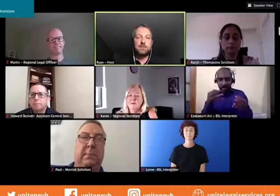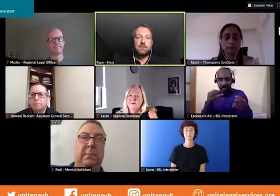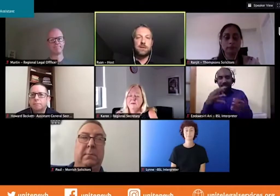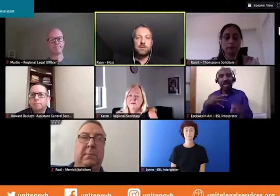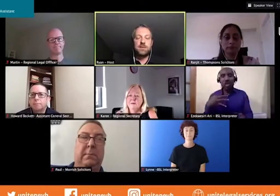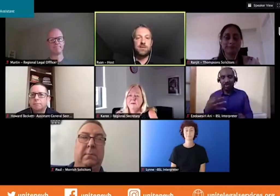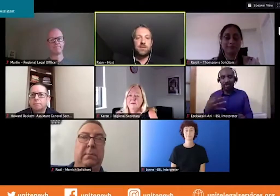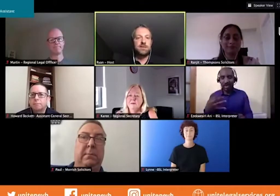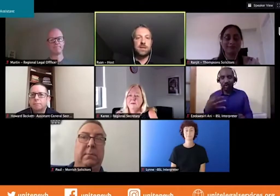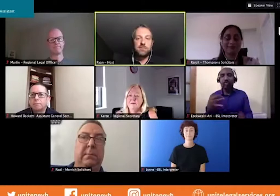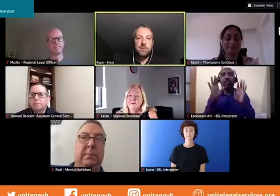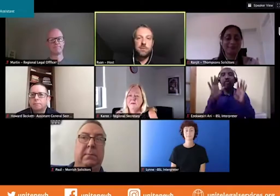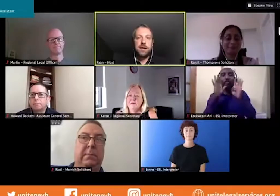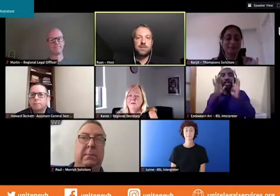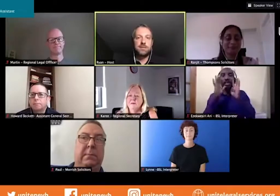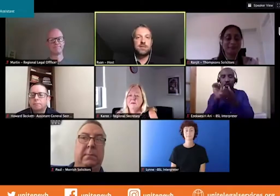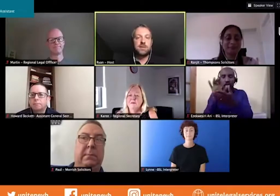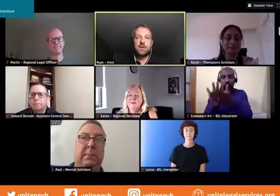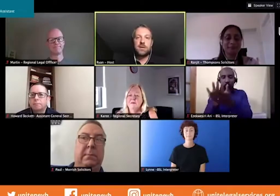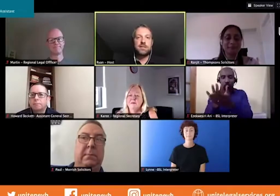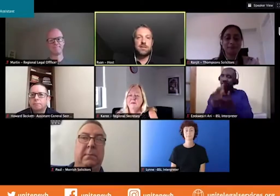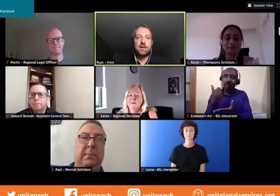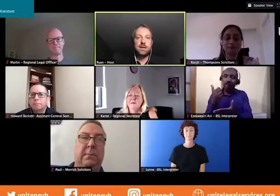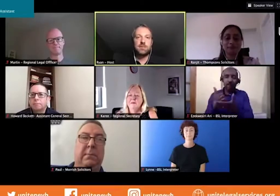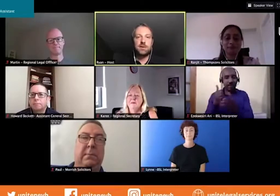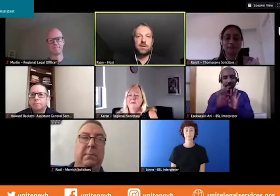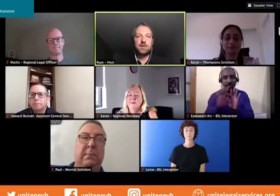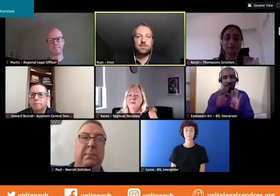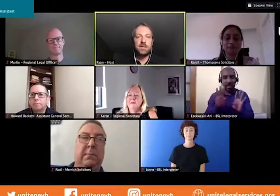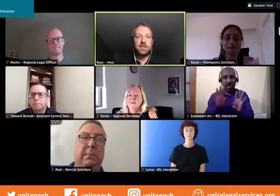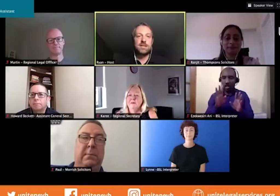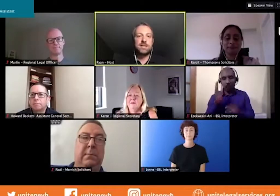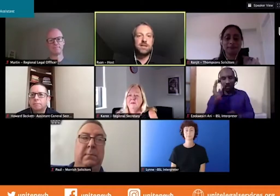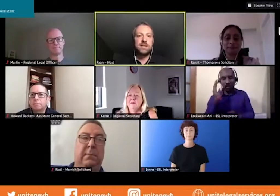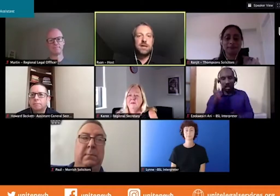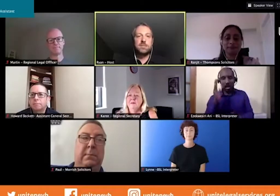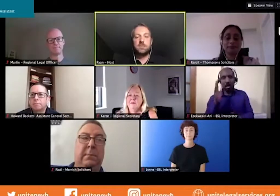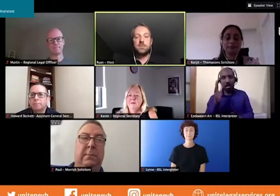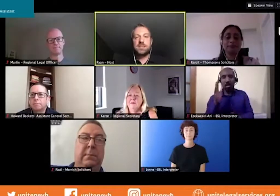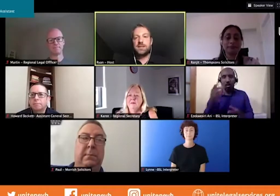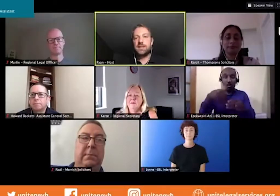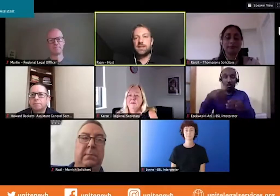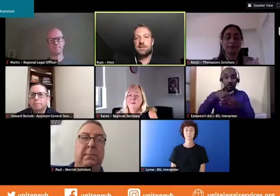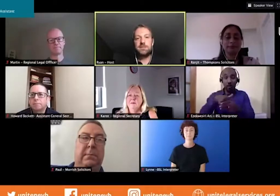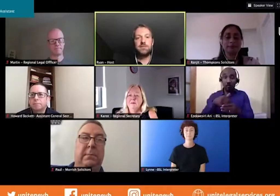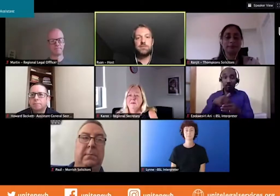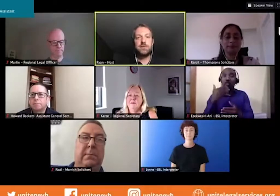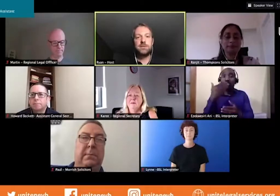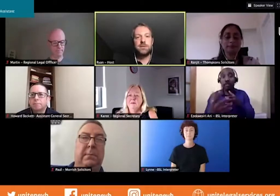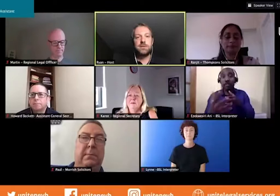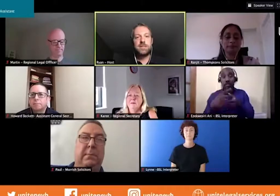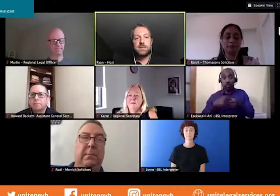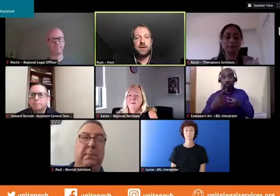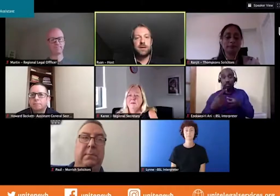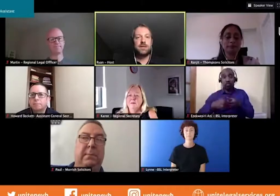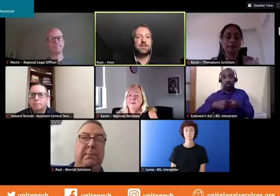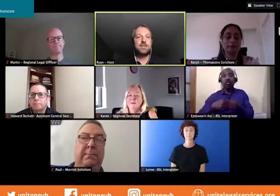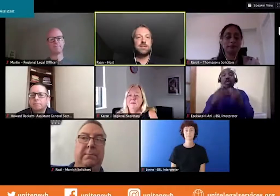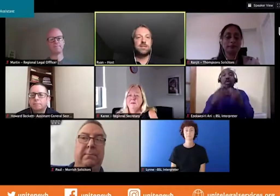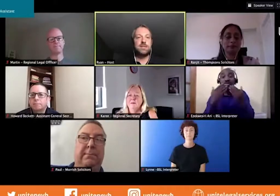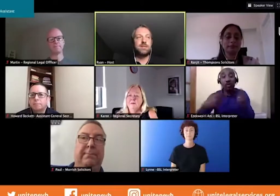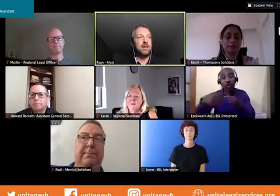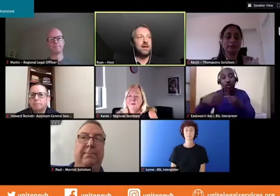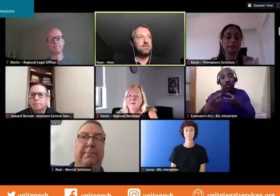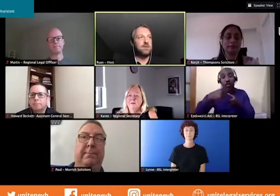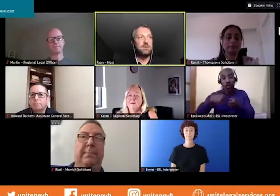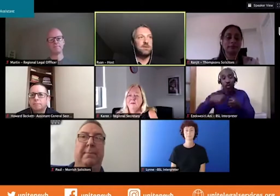great panel, so it'd be great to have you along for that session. But once again, thank you for everyone for taking part in today's event and for your